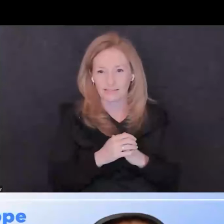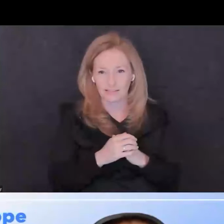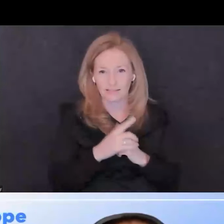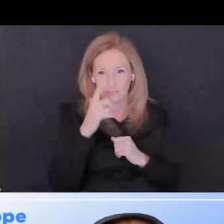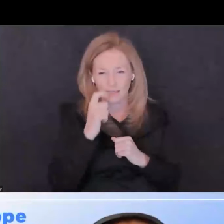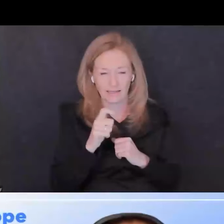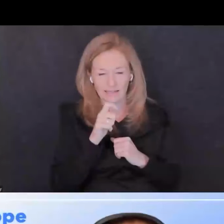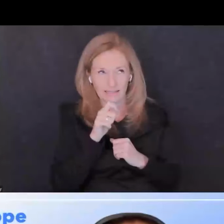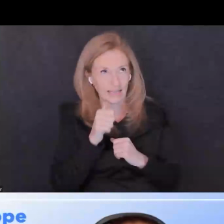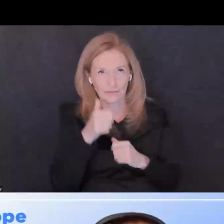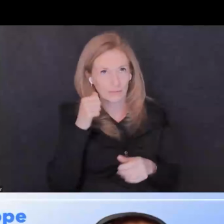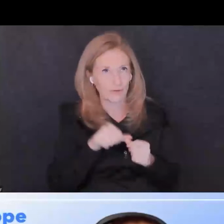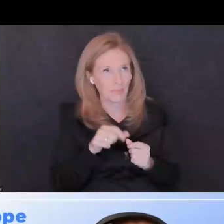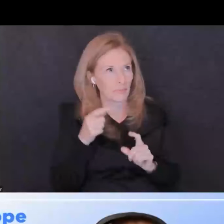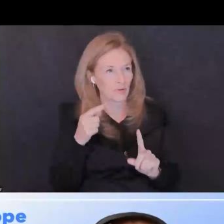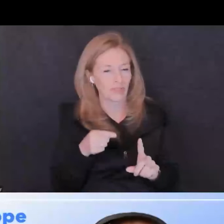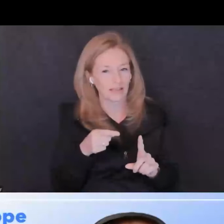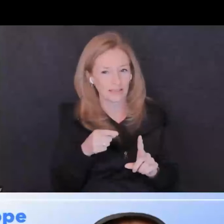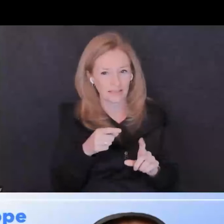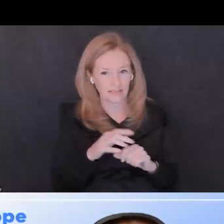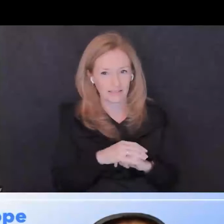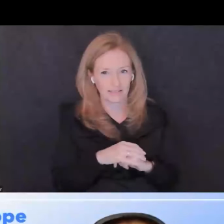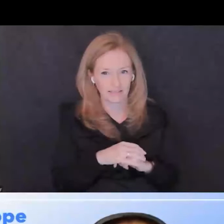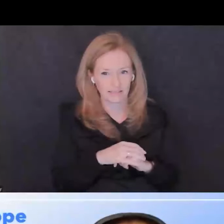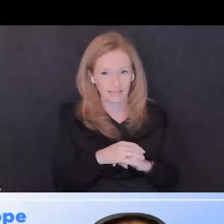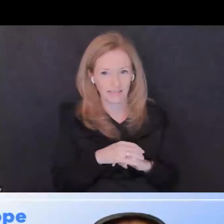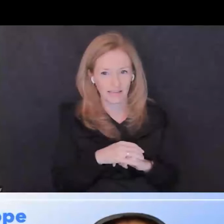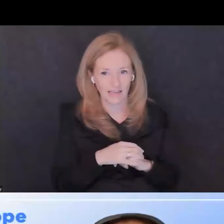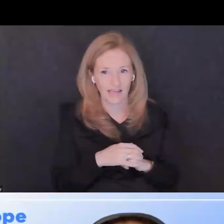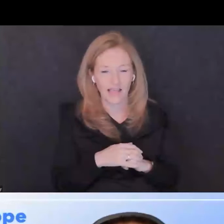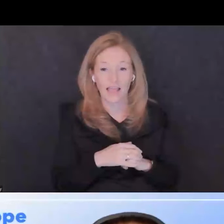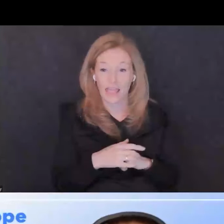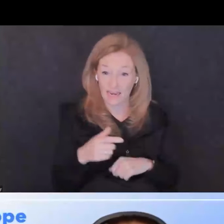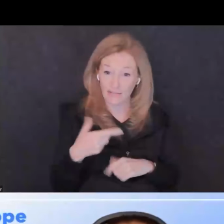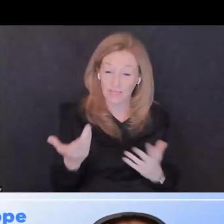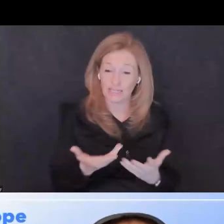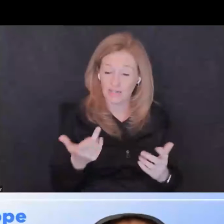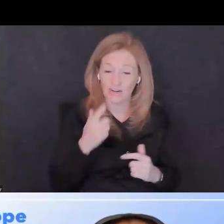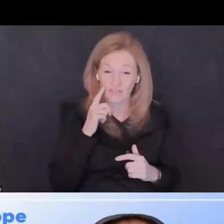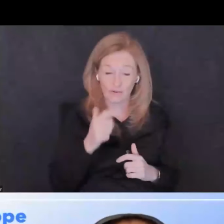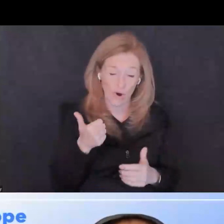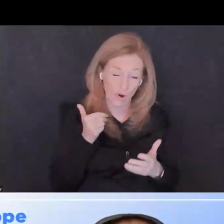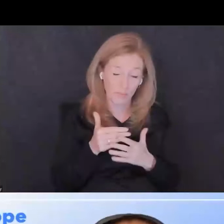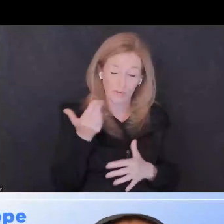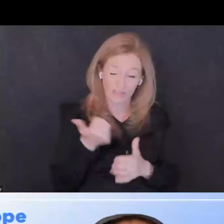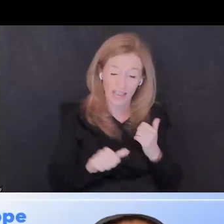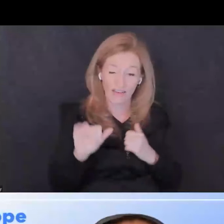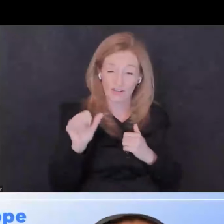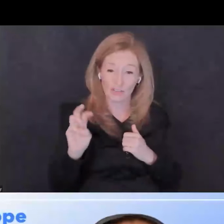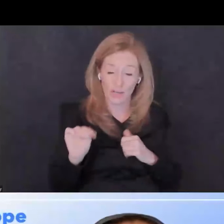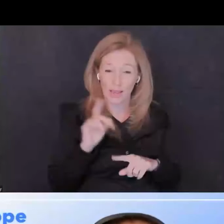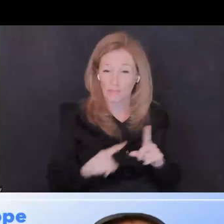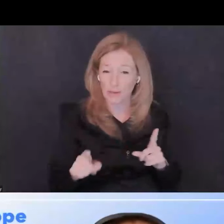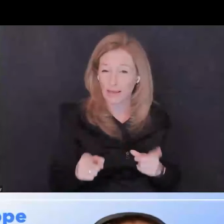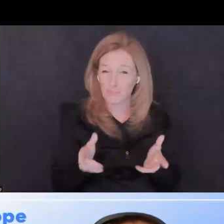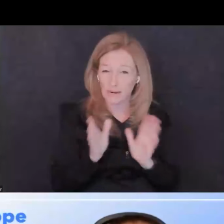this because I have been on almost every single Jam, I'm proud to say. But I definitely want to see what the poll has to